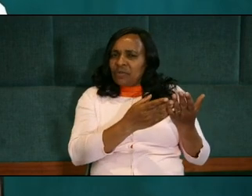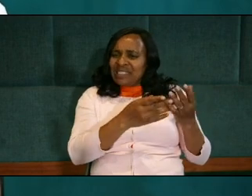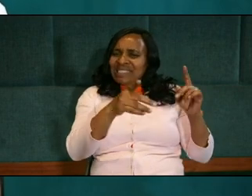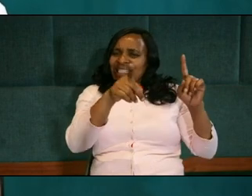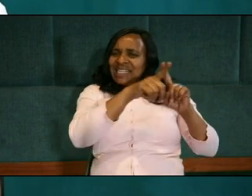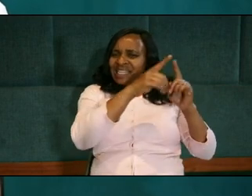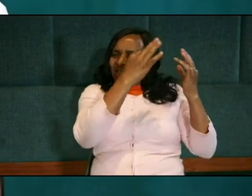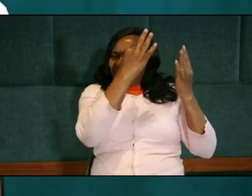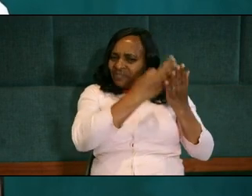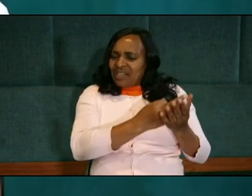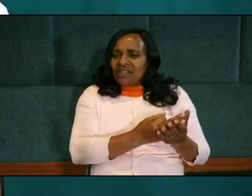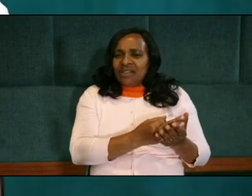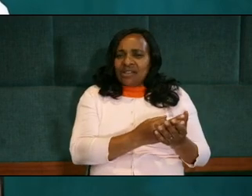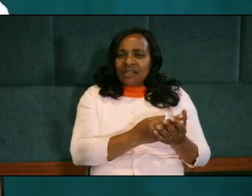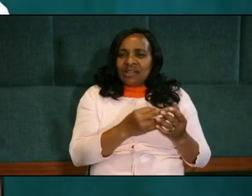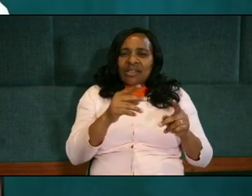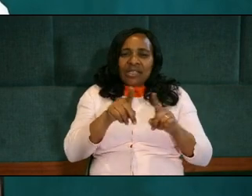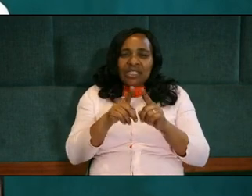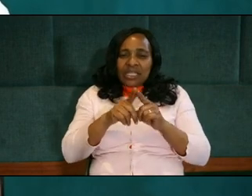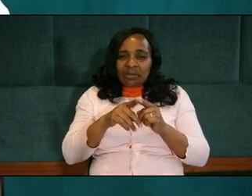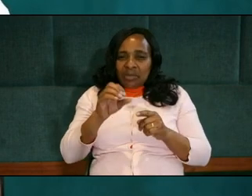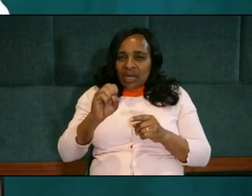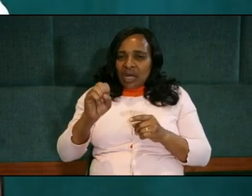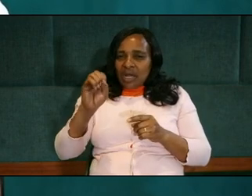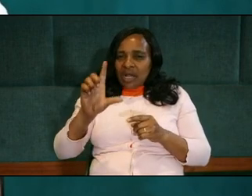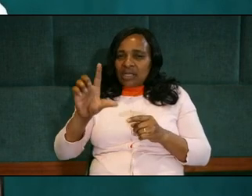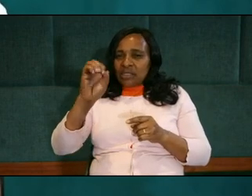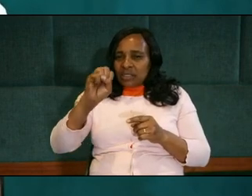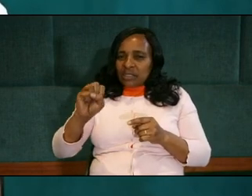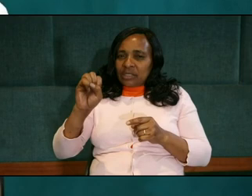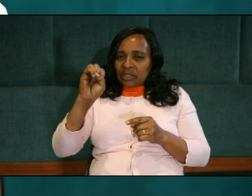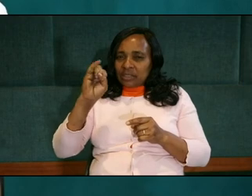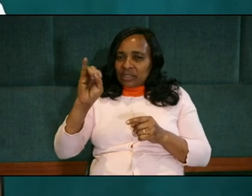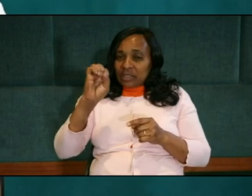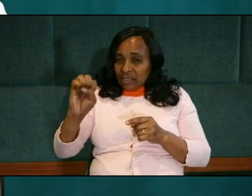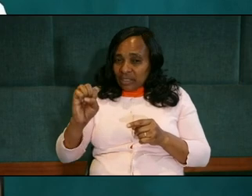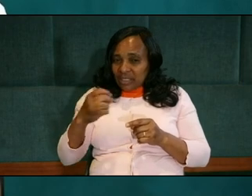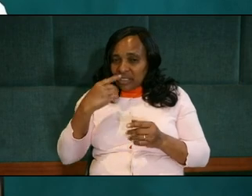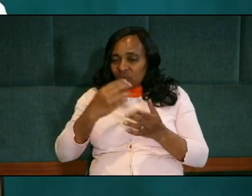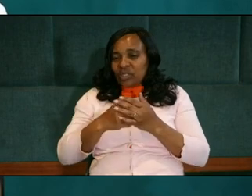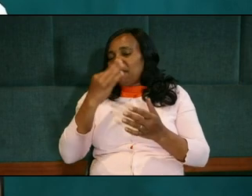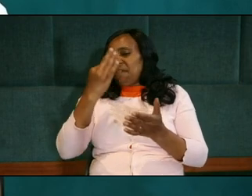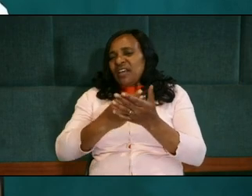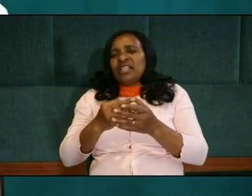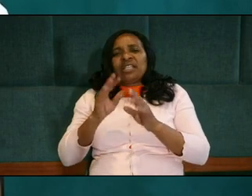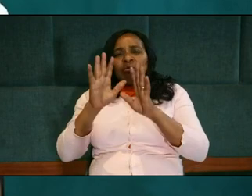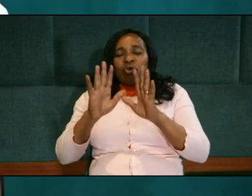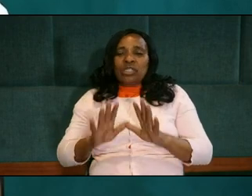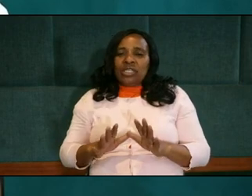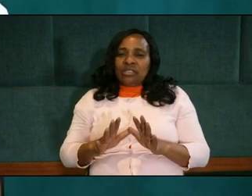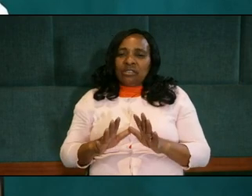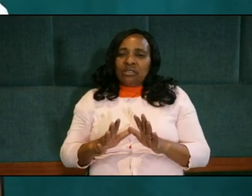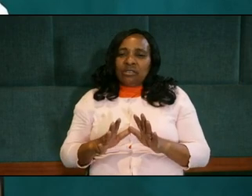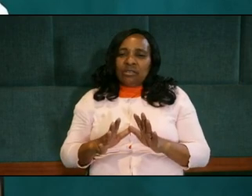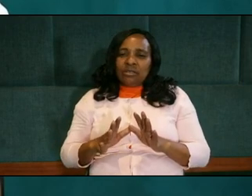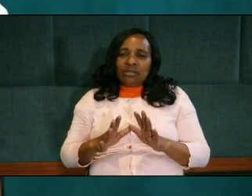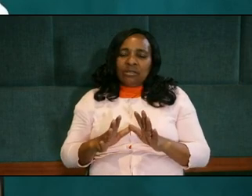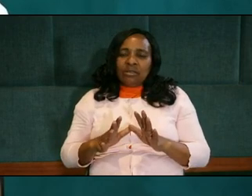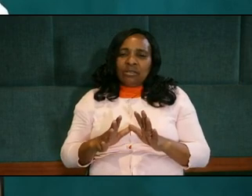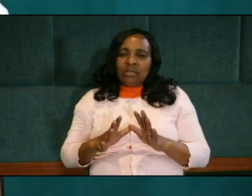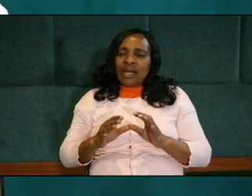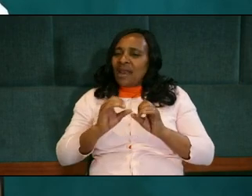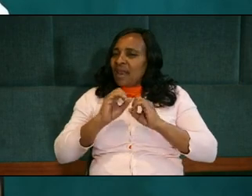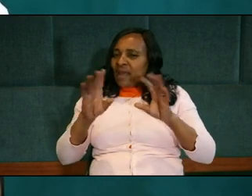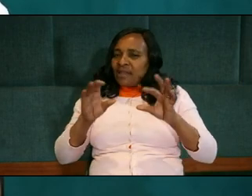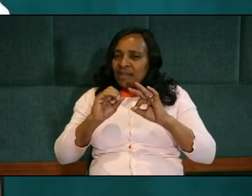faith. And just like Elsie told us, faith is contagious, but so is fear.